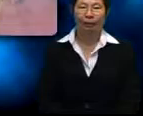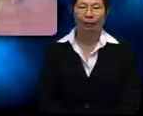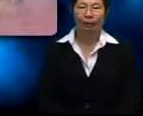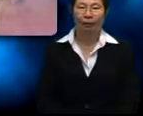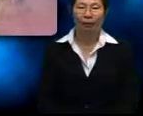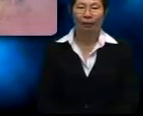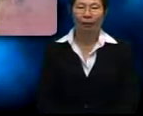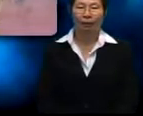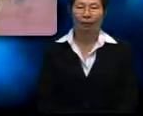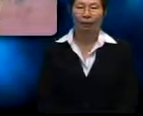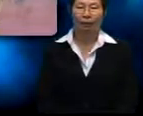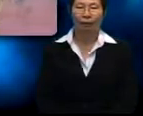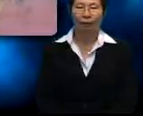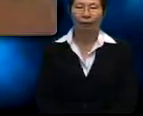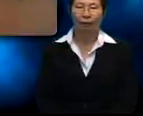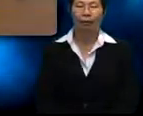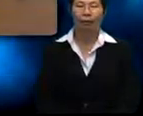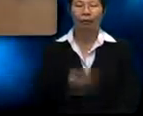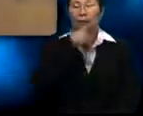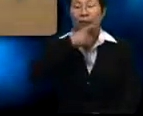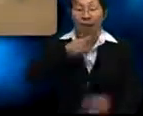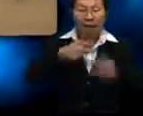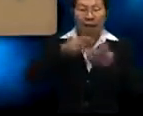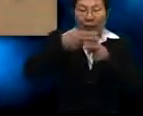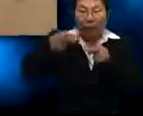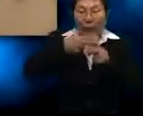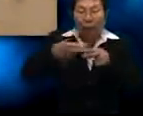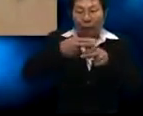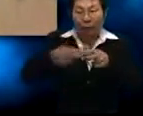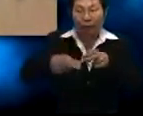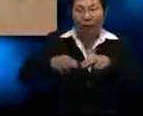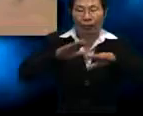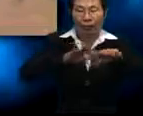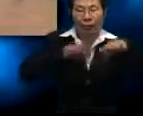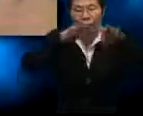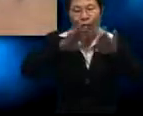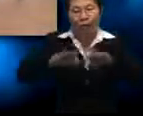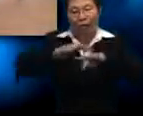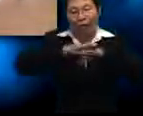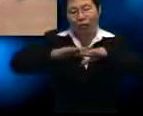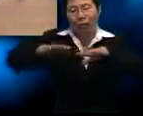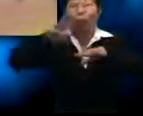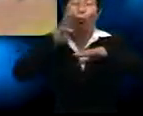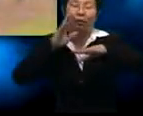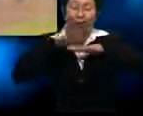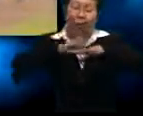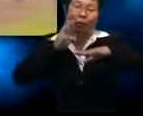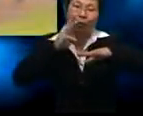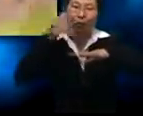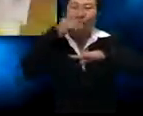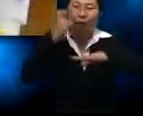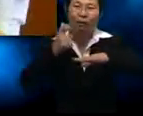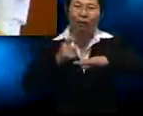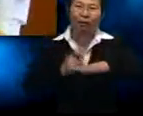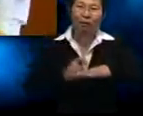Shaving blade floating on top of the water. because the water appears to